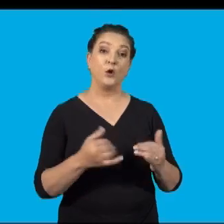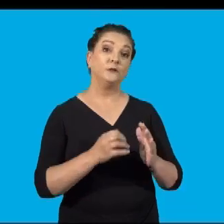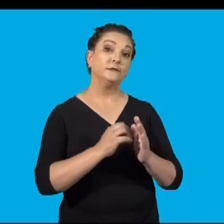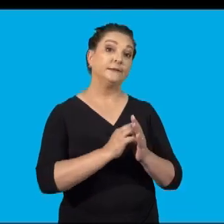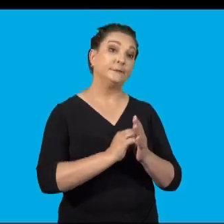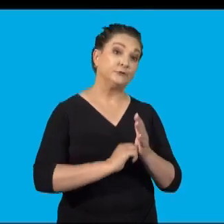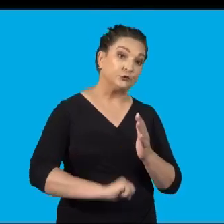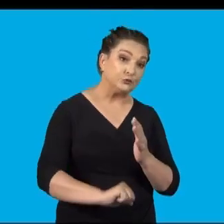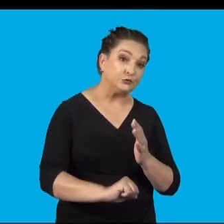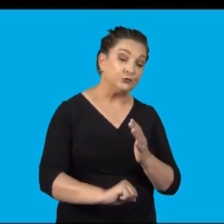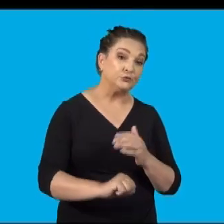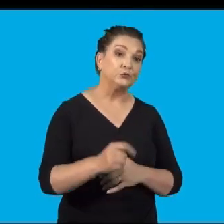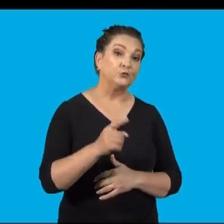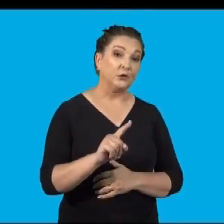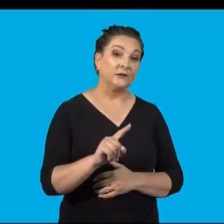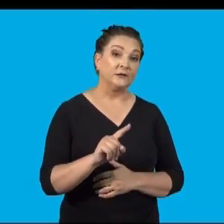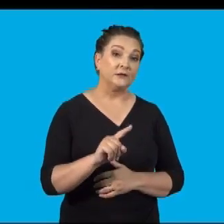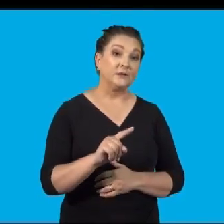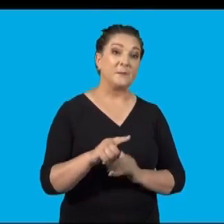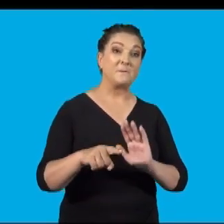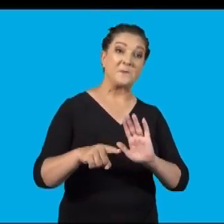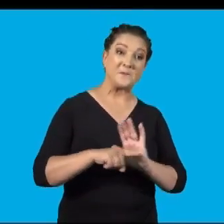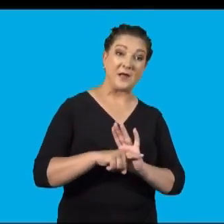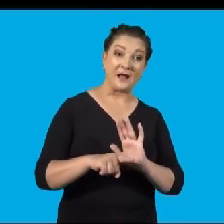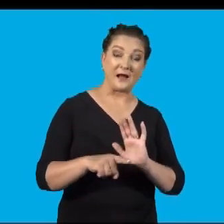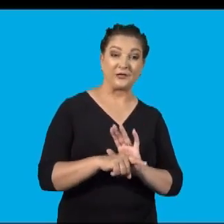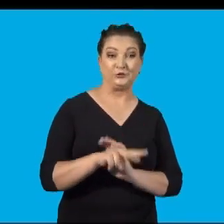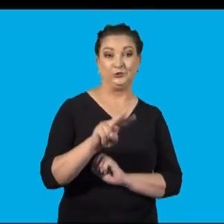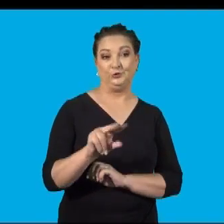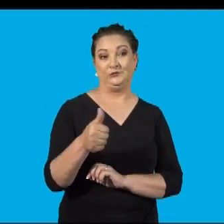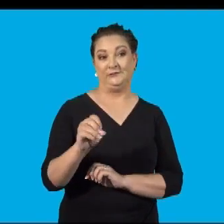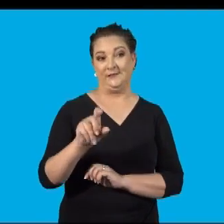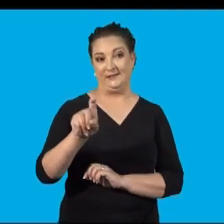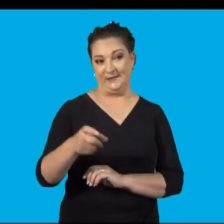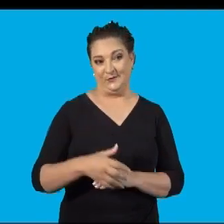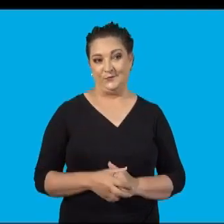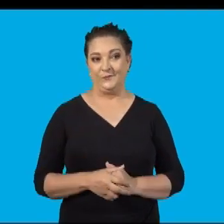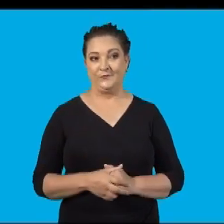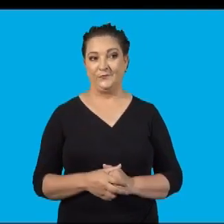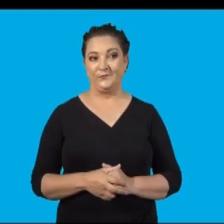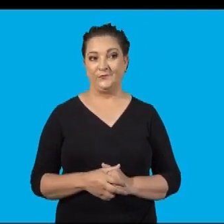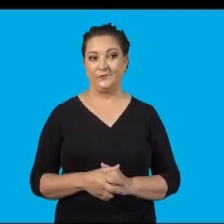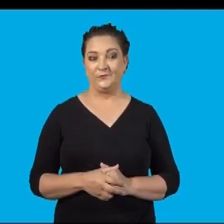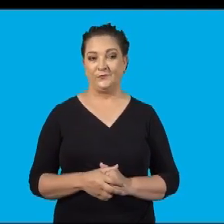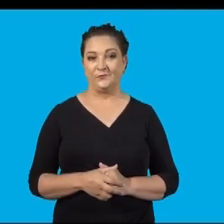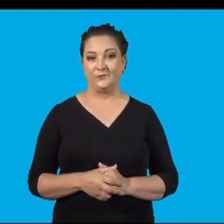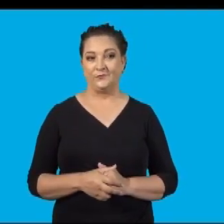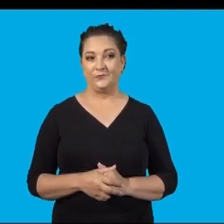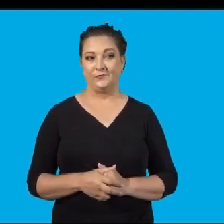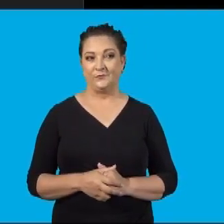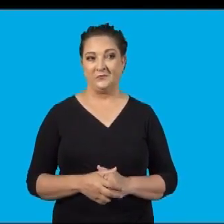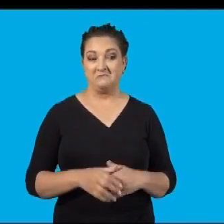you subtract the addition minus the 260,000.